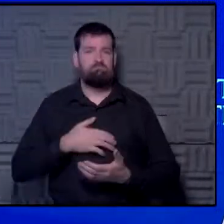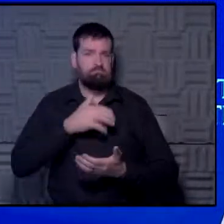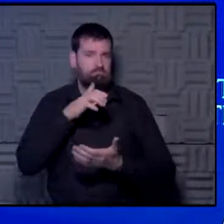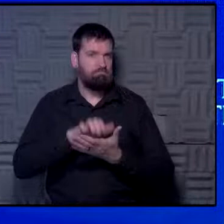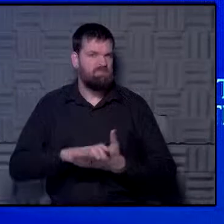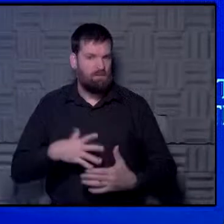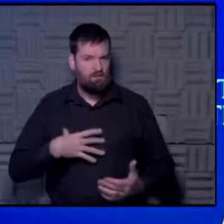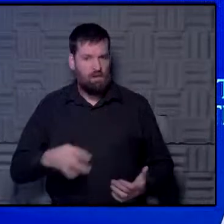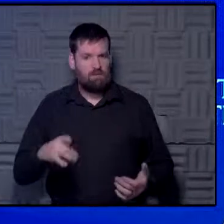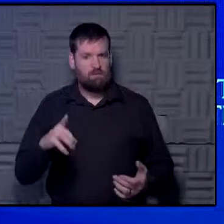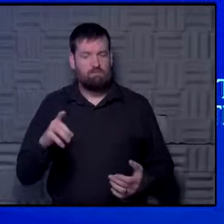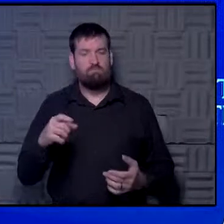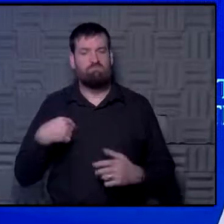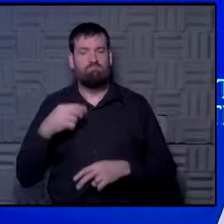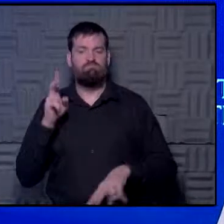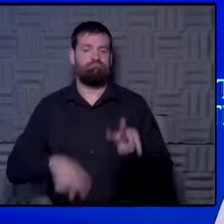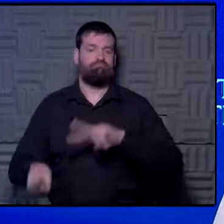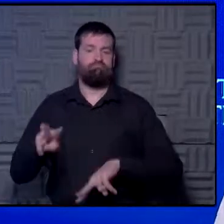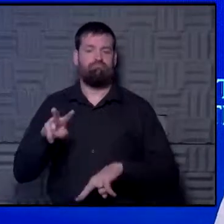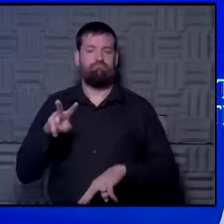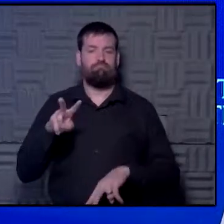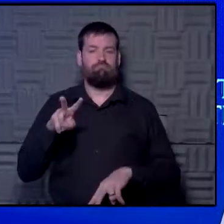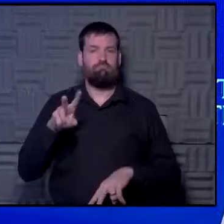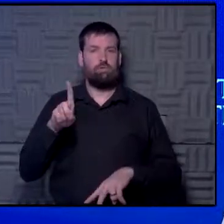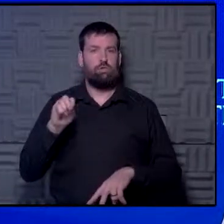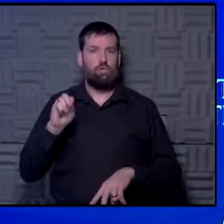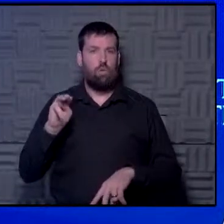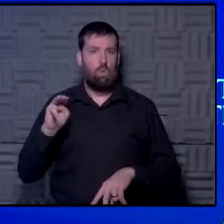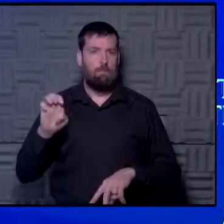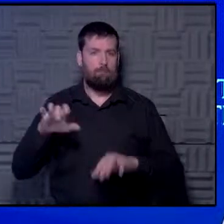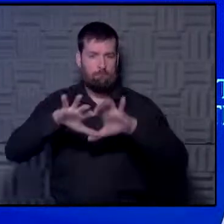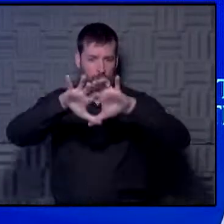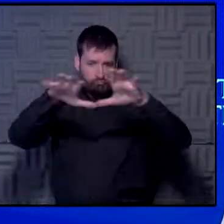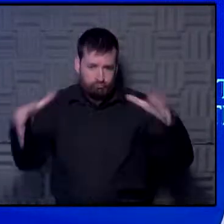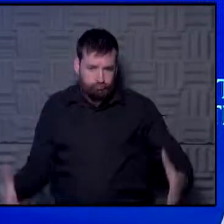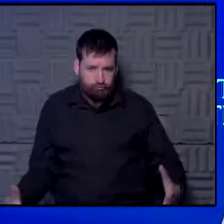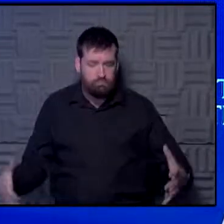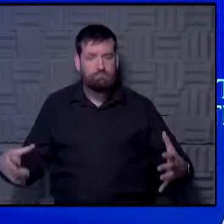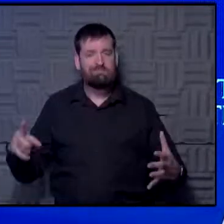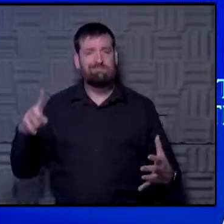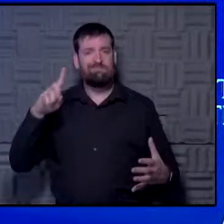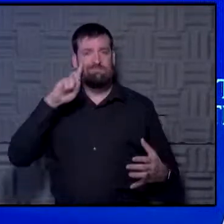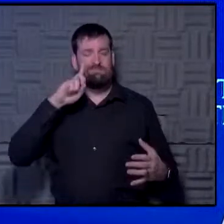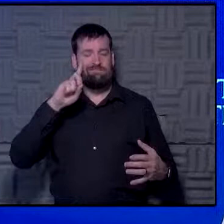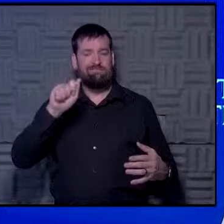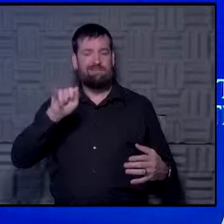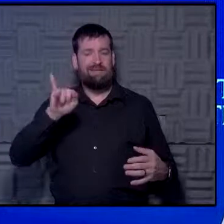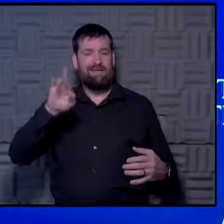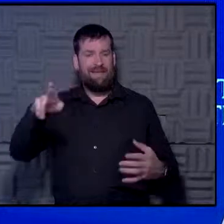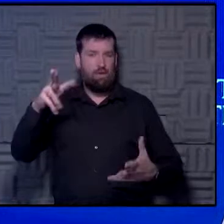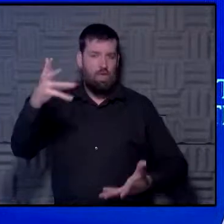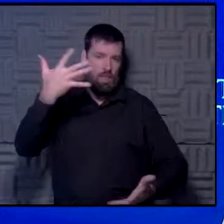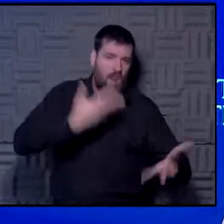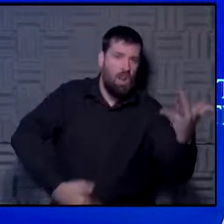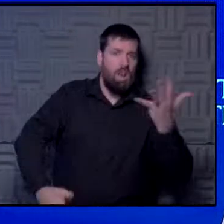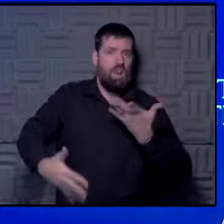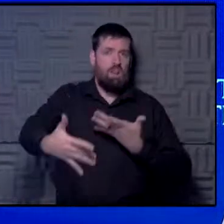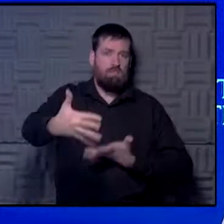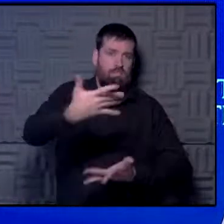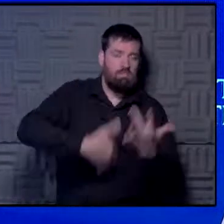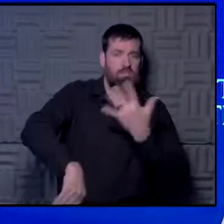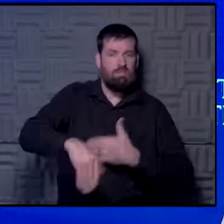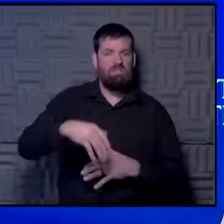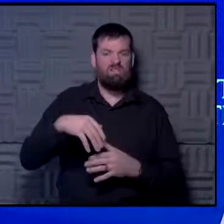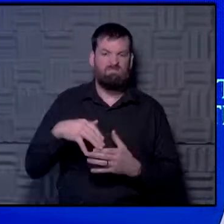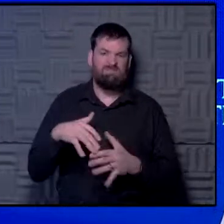play tennis. We looked at the dome. We were asked to look at a bubble there too. And I think the air turnover rate in bubbles is